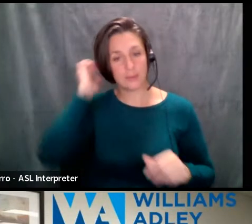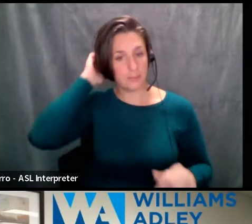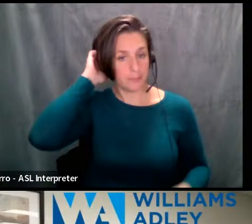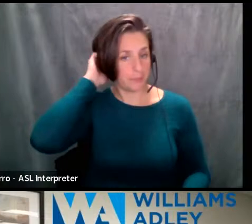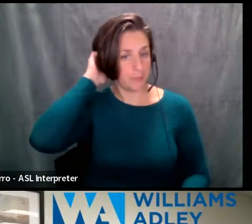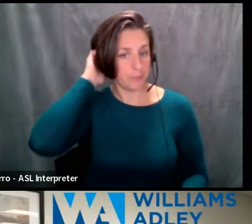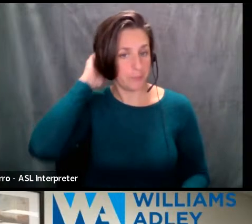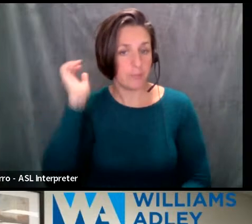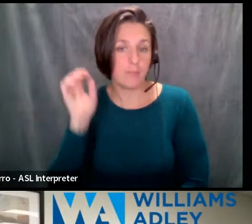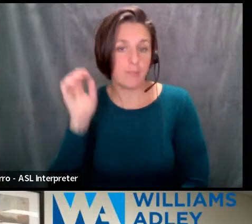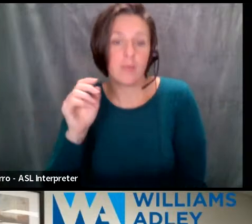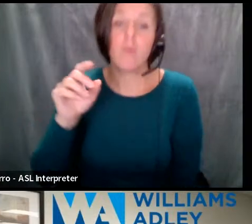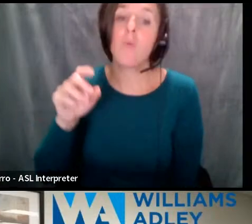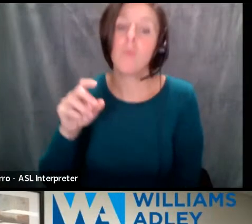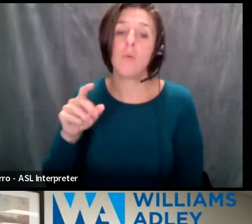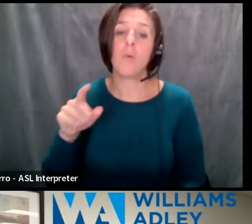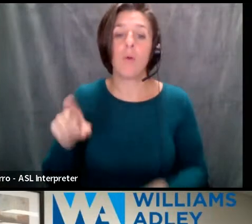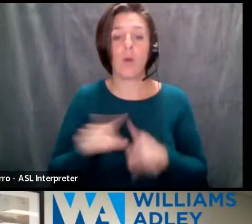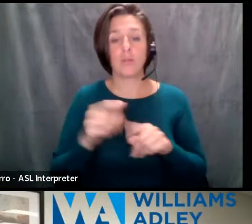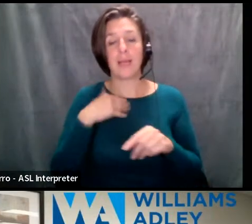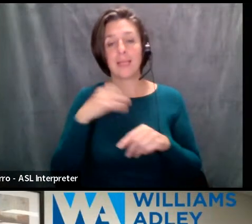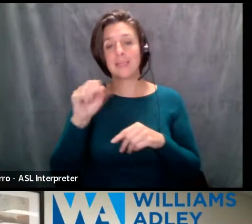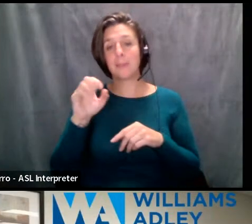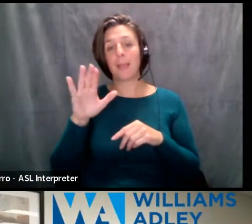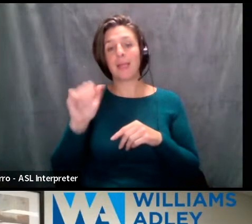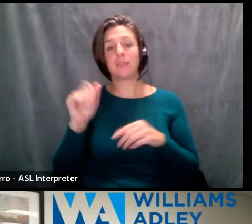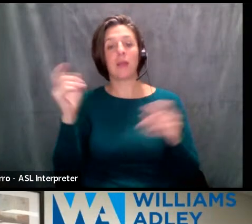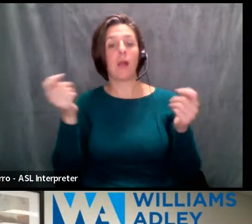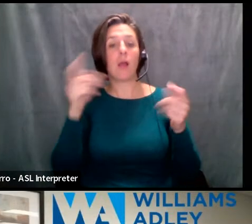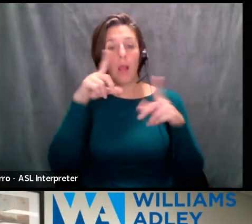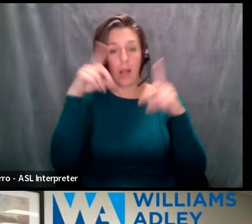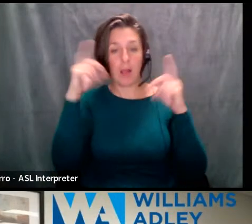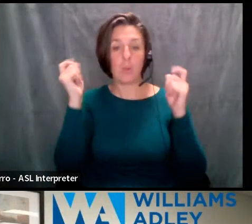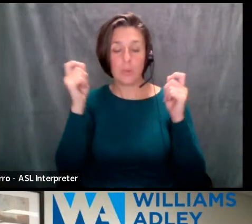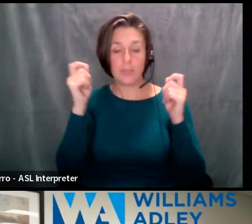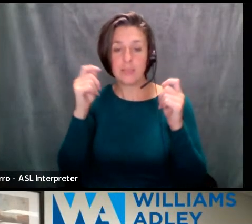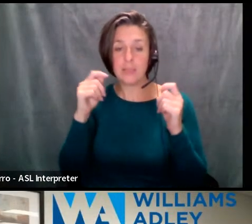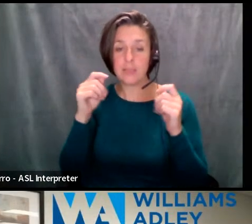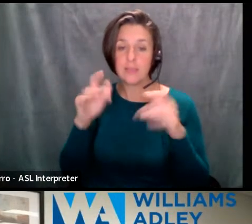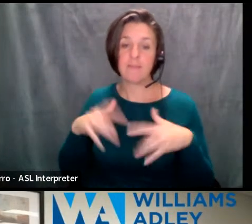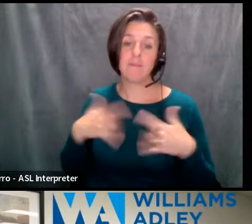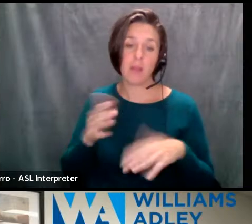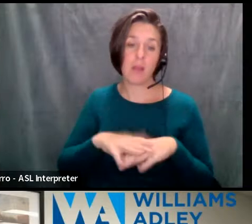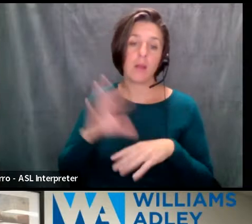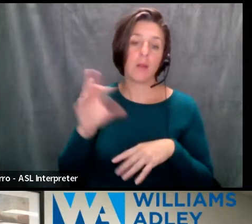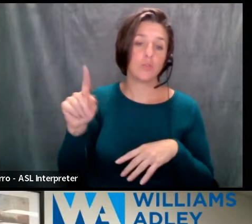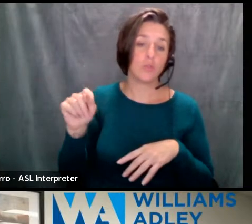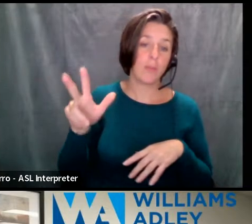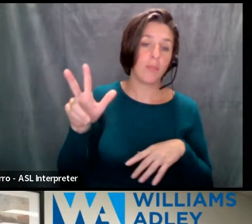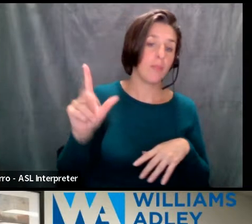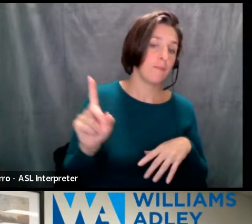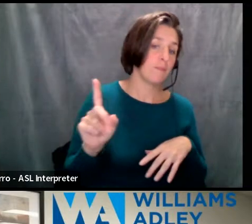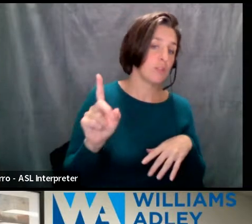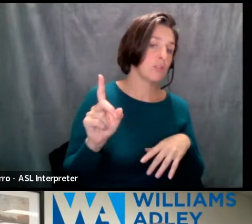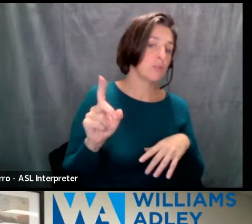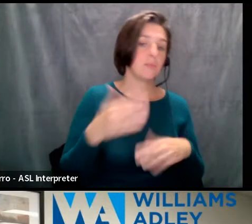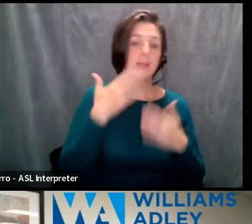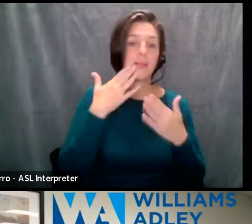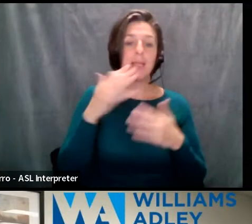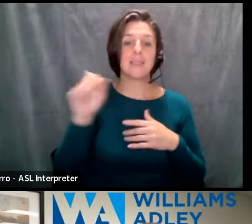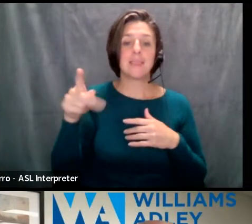had a SMACE Halloween event on October 31st, and we'd like to thank Stephanie for